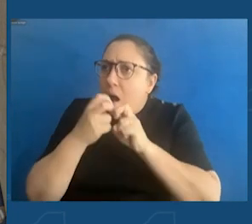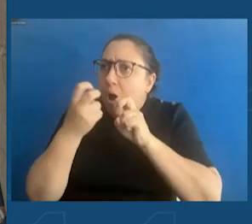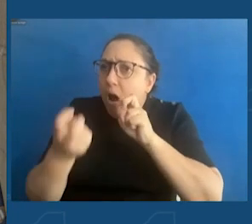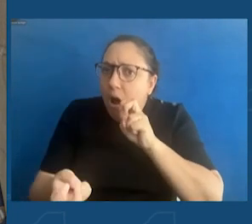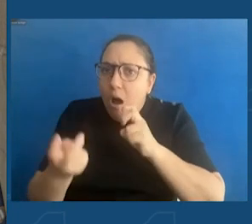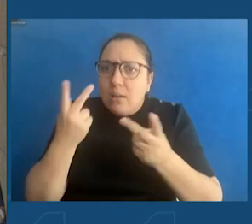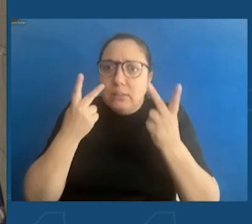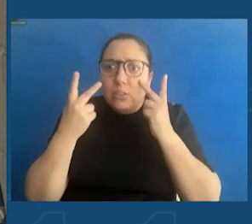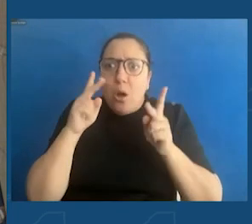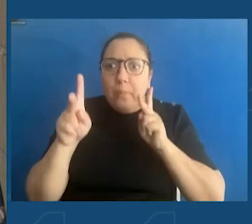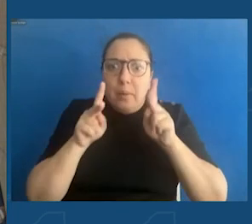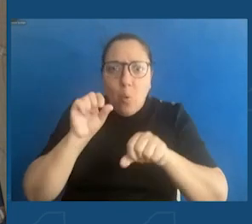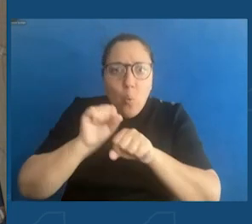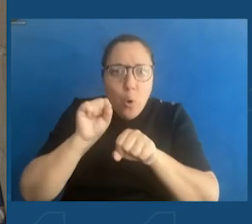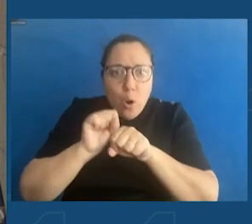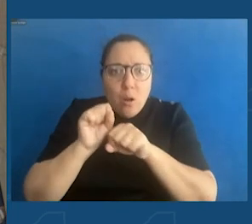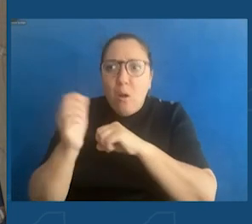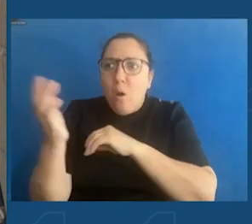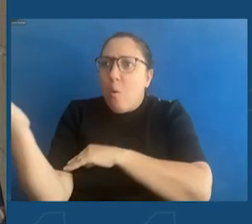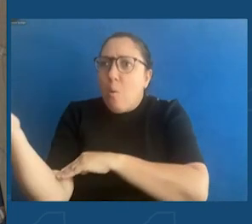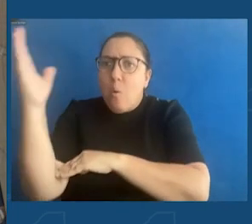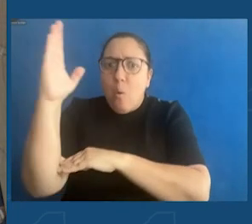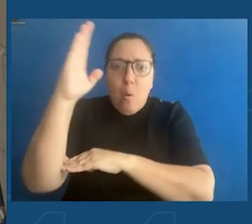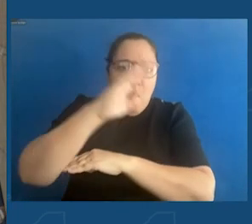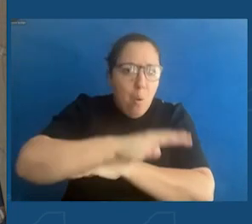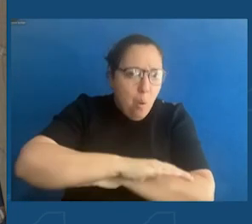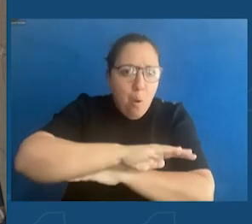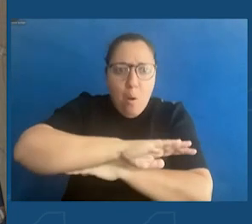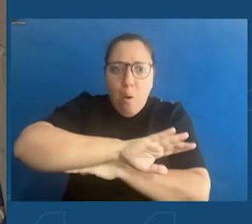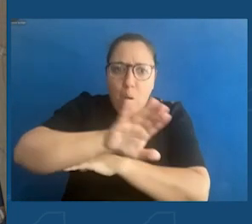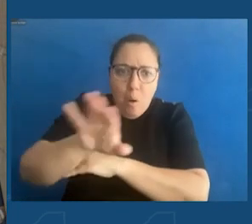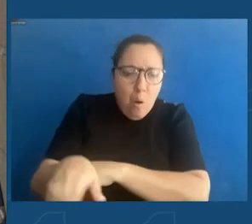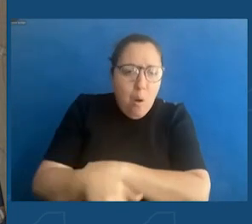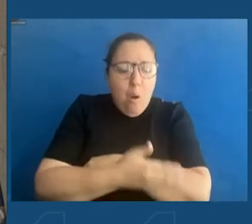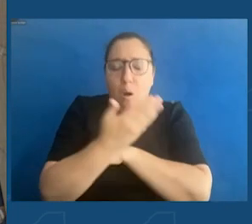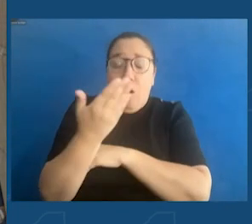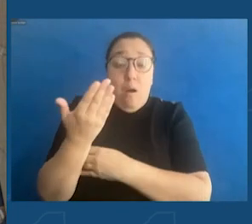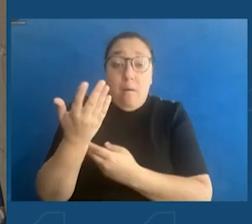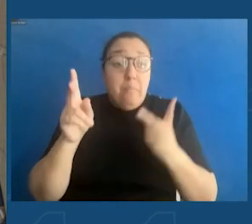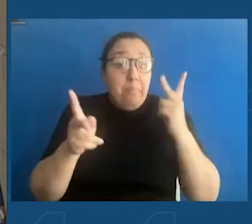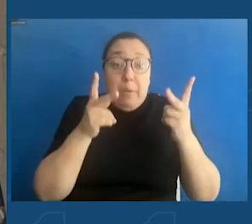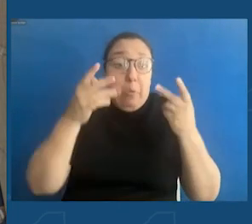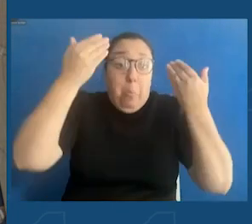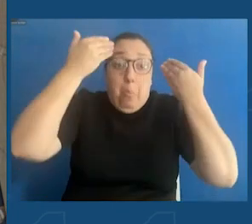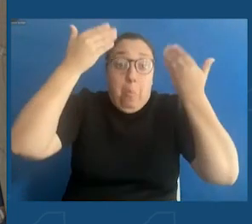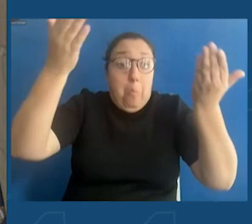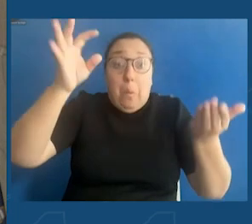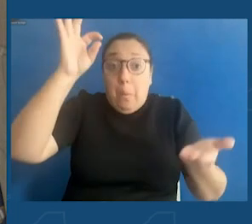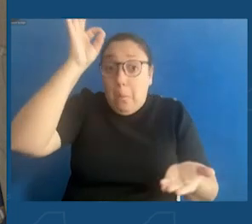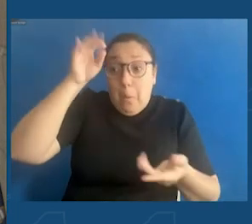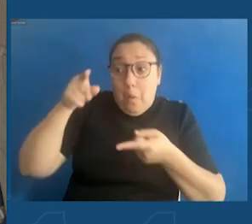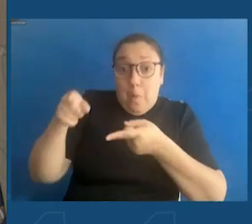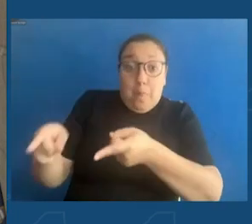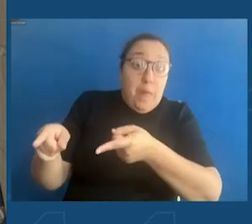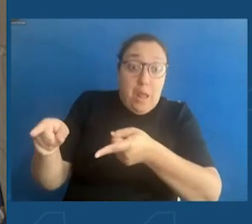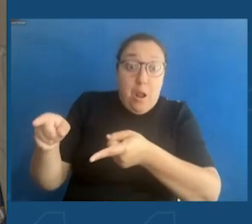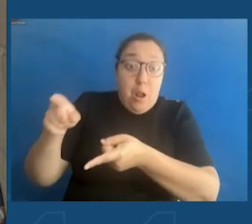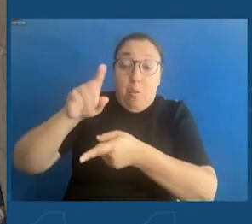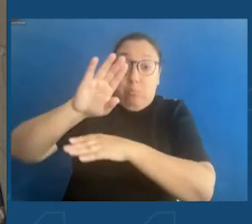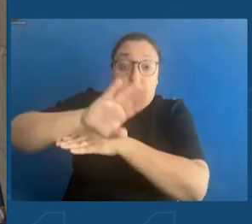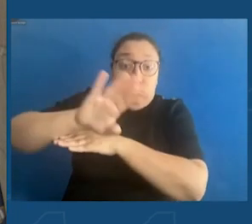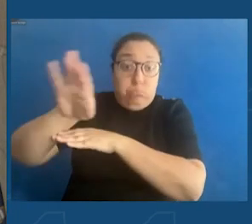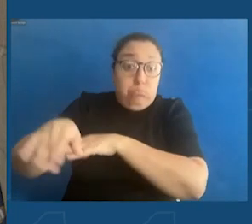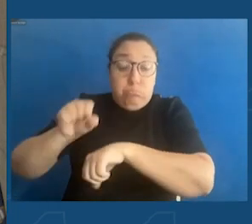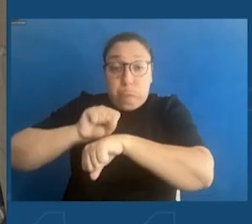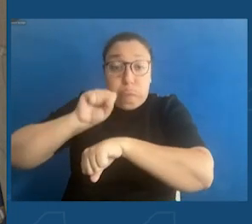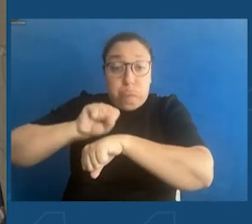individuals who were morning, noon, and night, unsung heroes, people not aware that they were literally developing life-saving